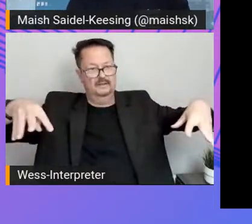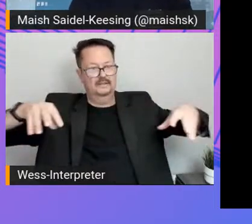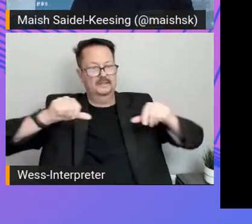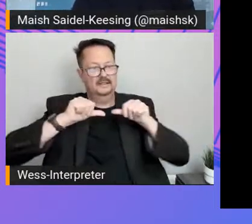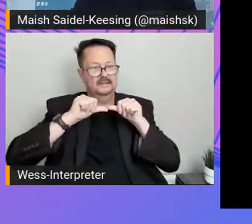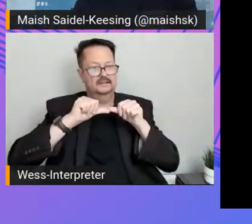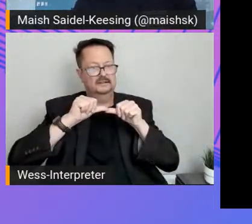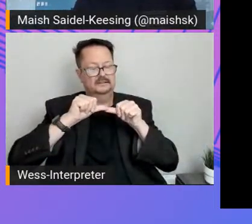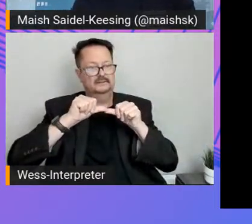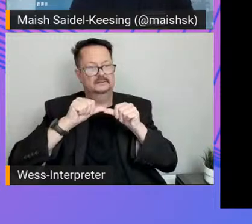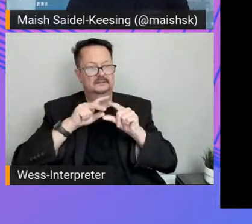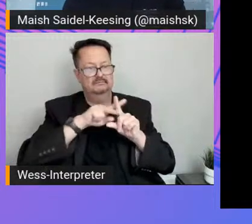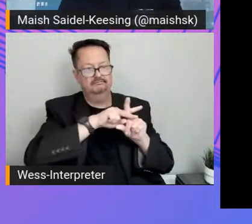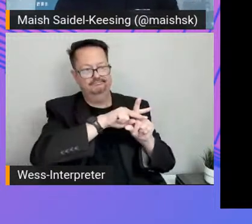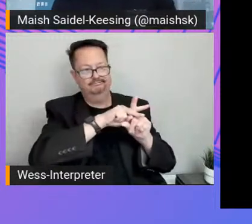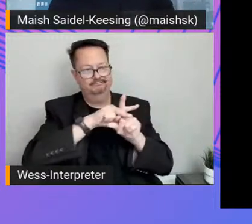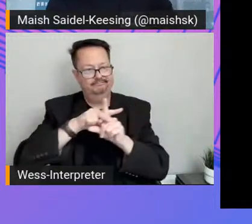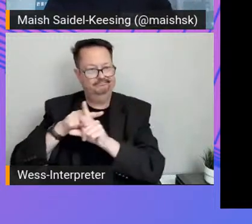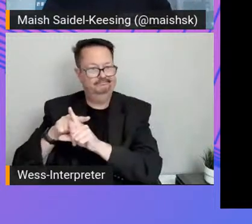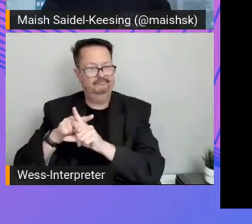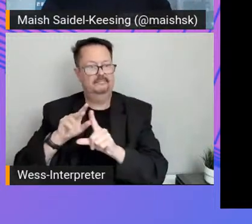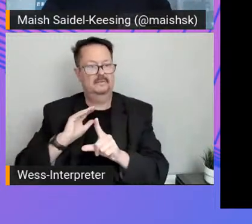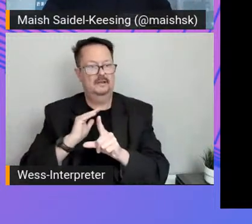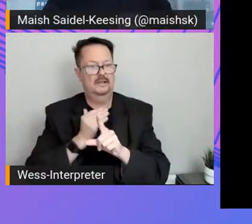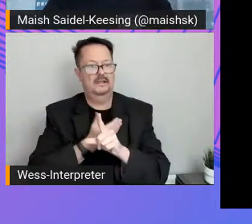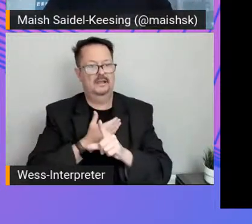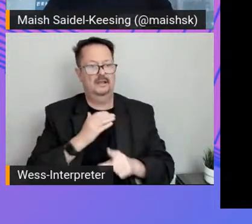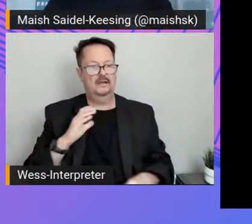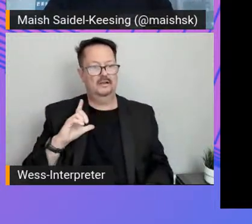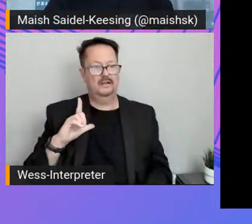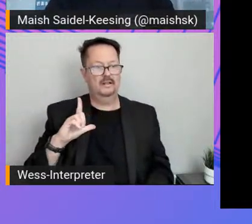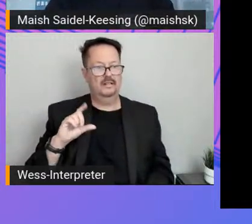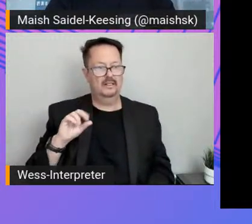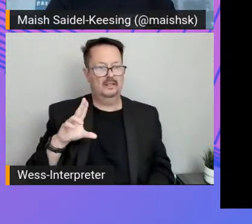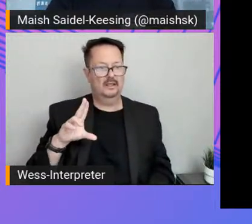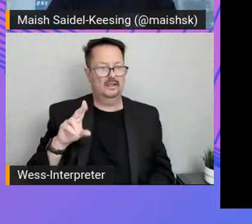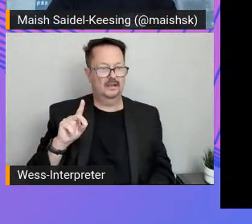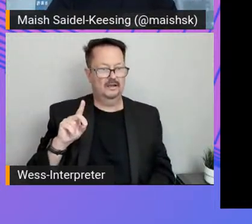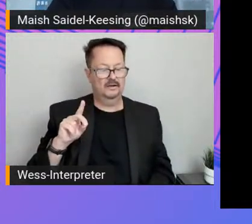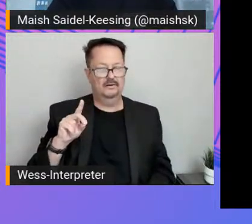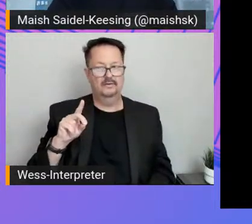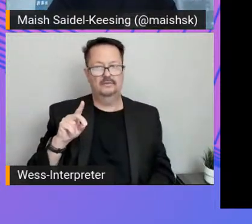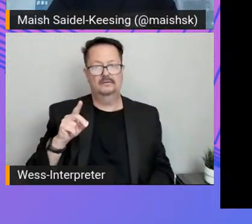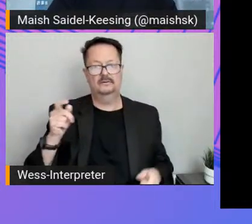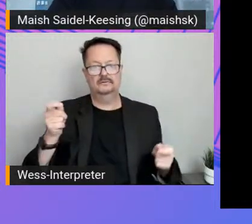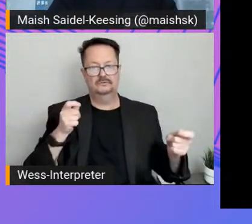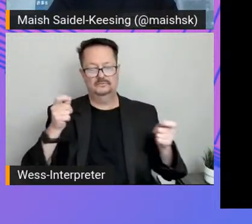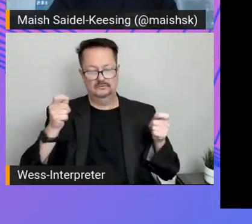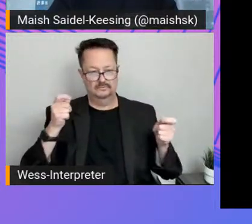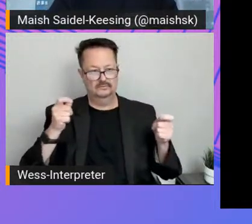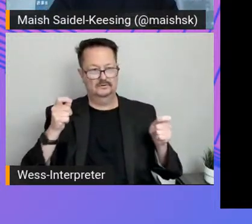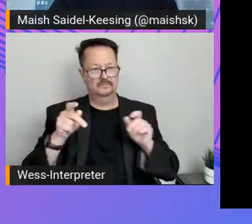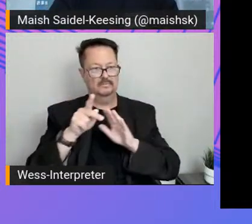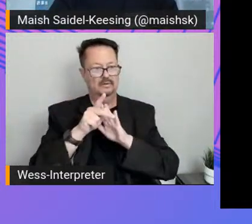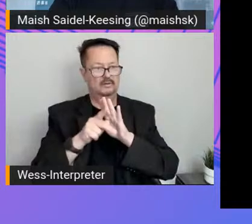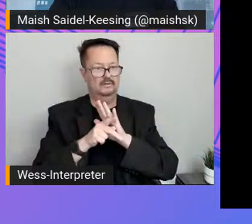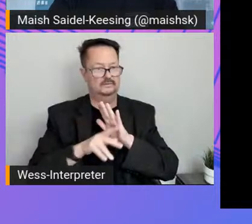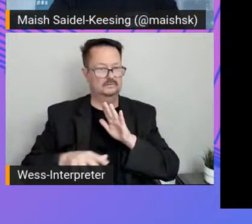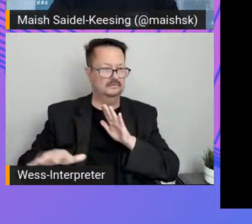continuously applies our Cloud Custodian policies across all of our member accounts.